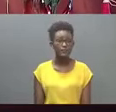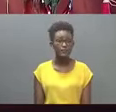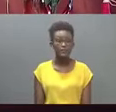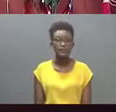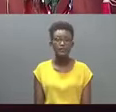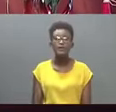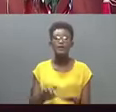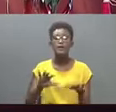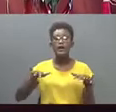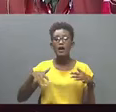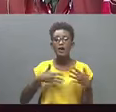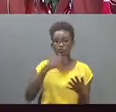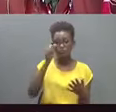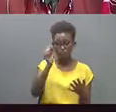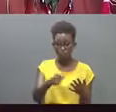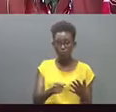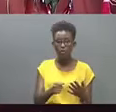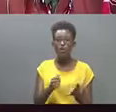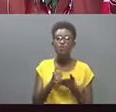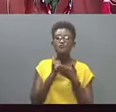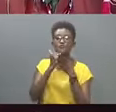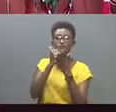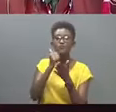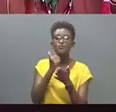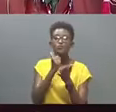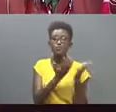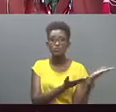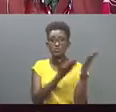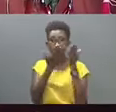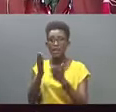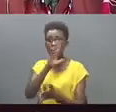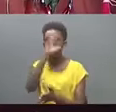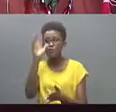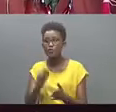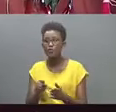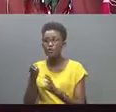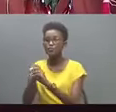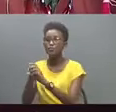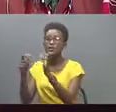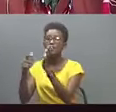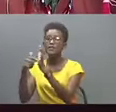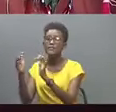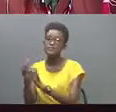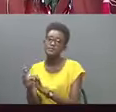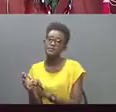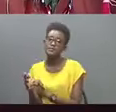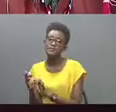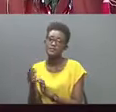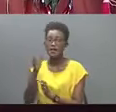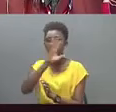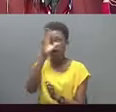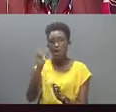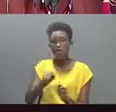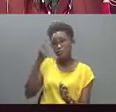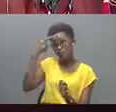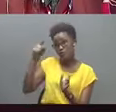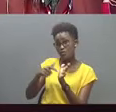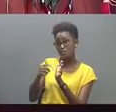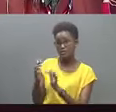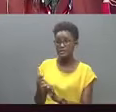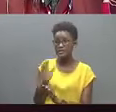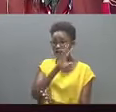And we will secure Africa for Jesus. Africa for Jesus. Africa for Jesus. Africa